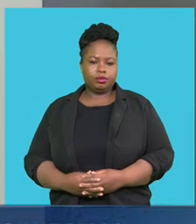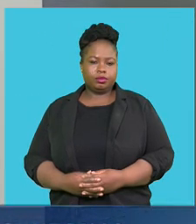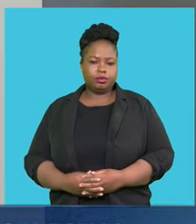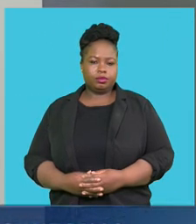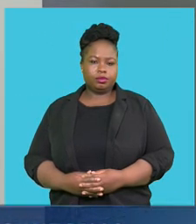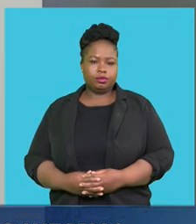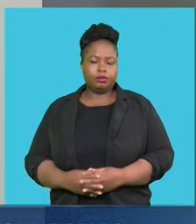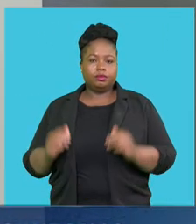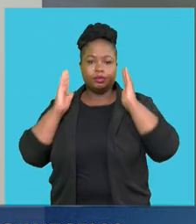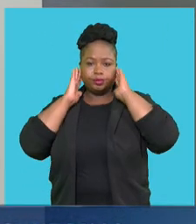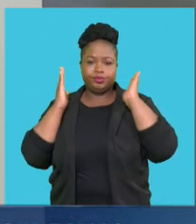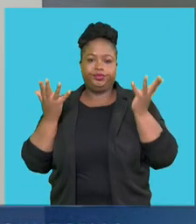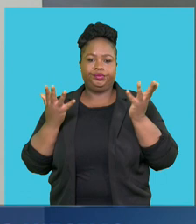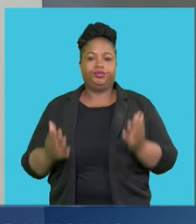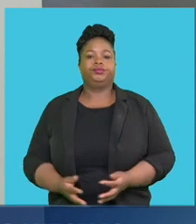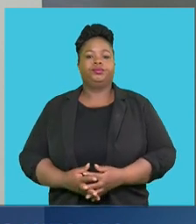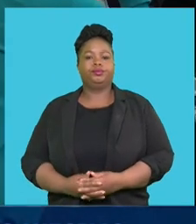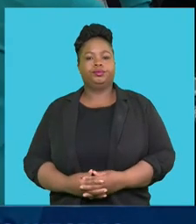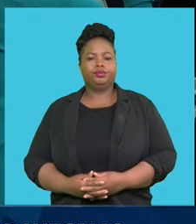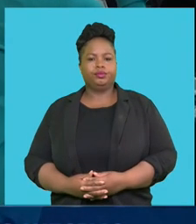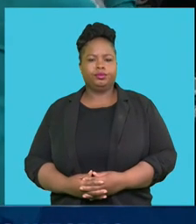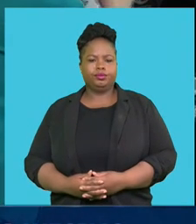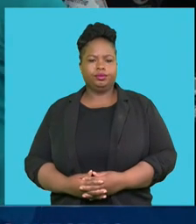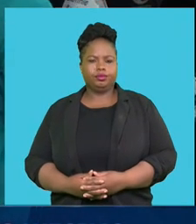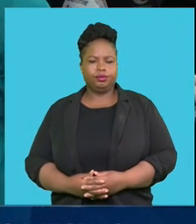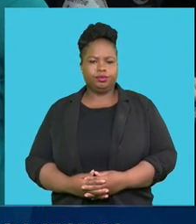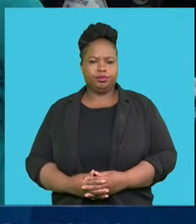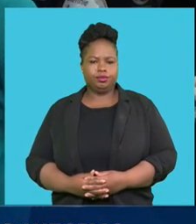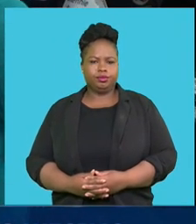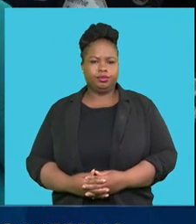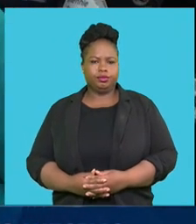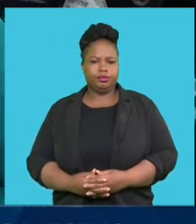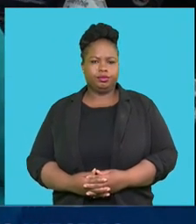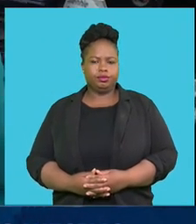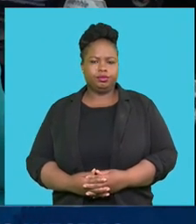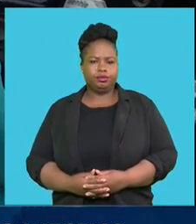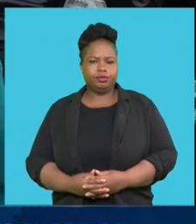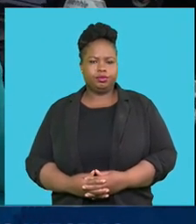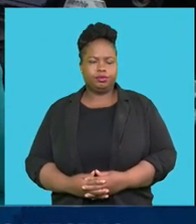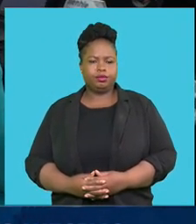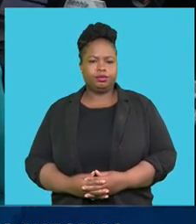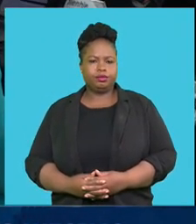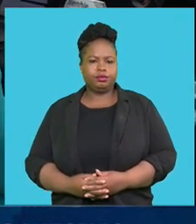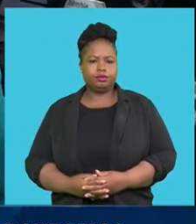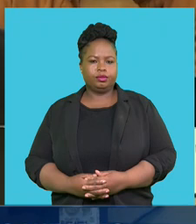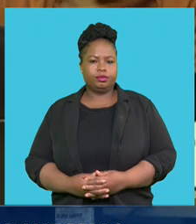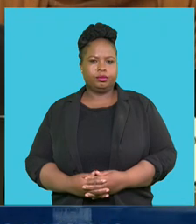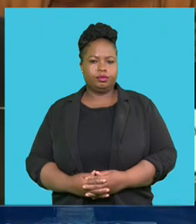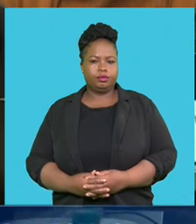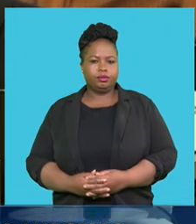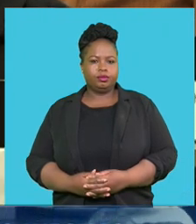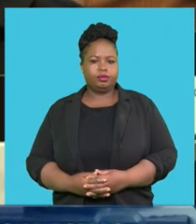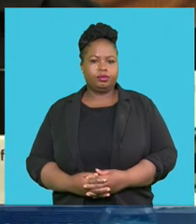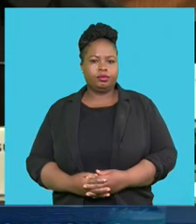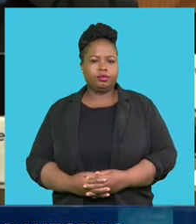I Presidential Climate Commission itlange nina mkranje uwe tula umbigo Opega ushi njone ngubege la pambile igwe